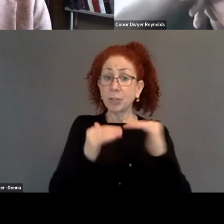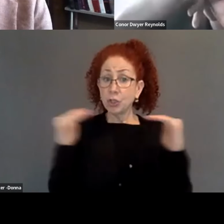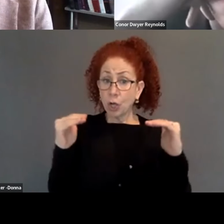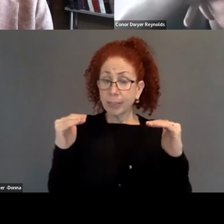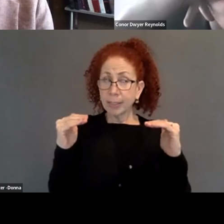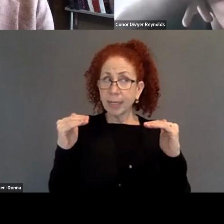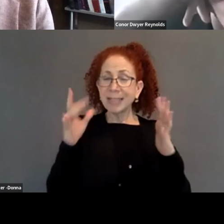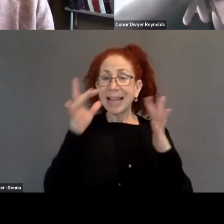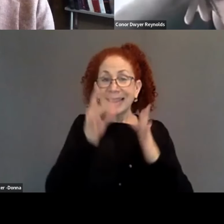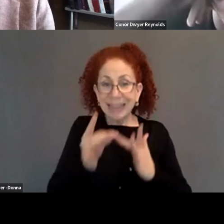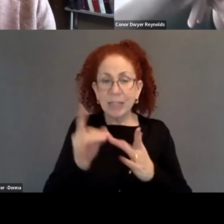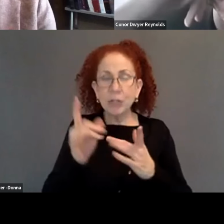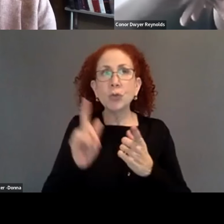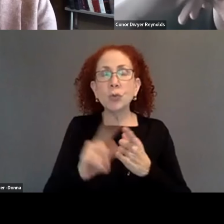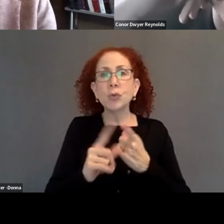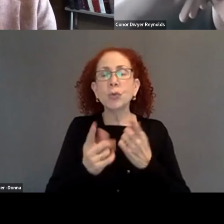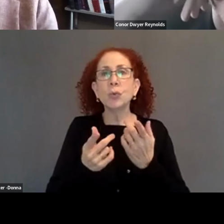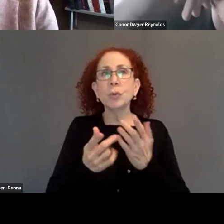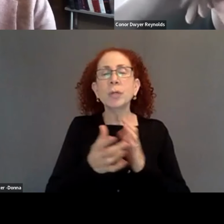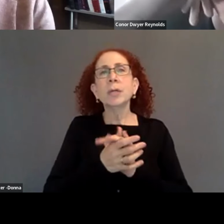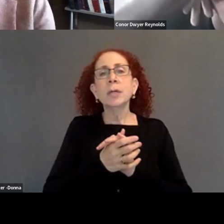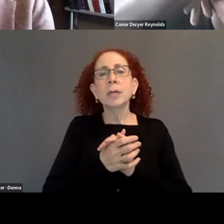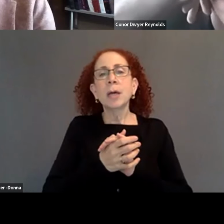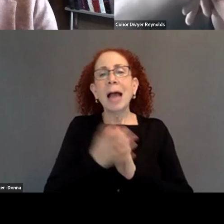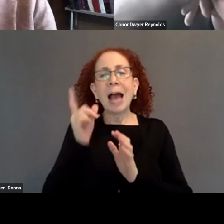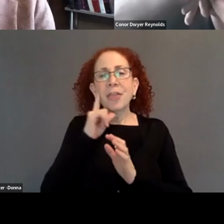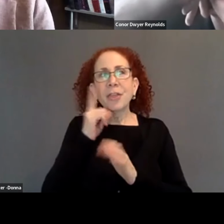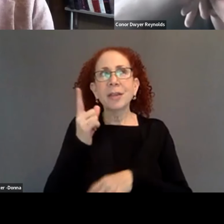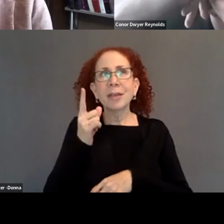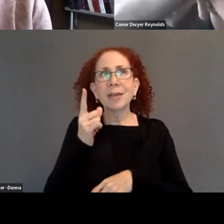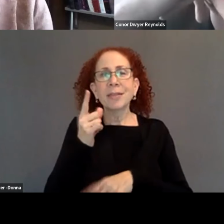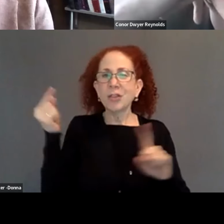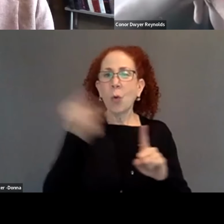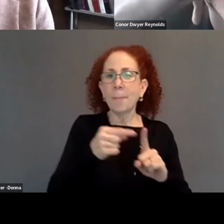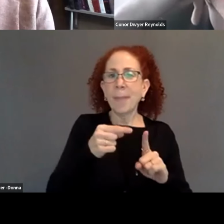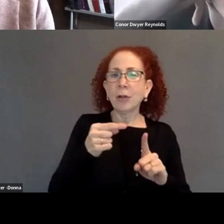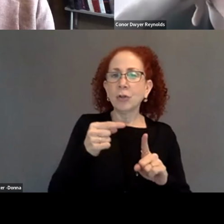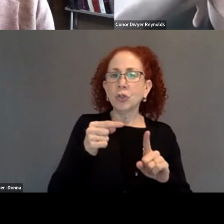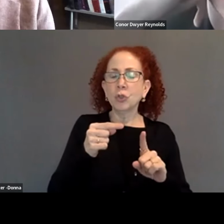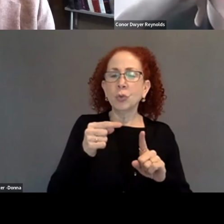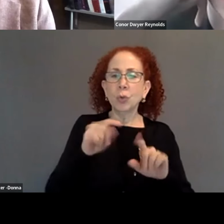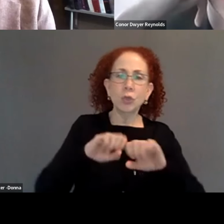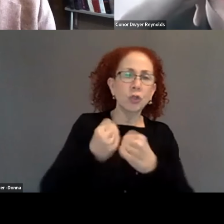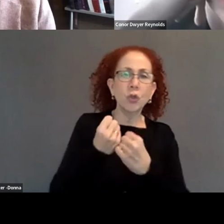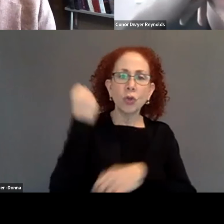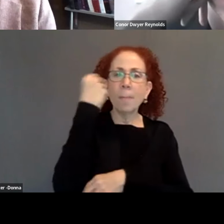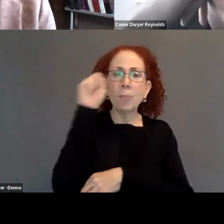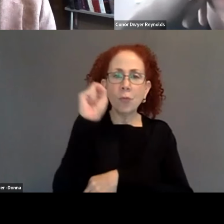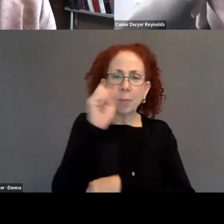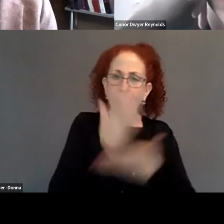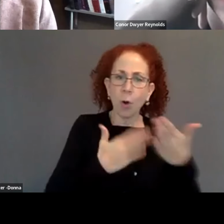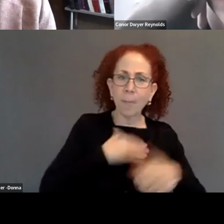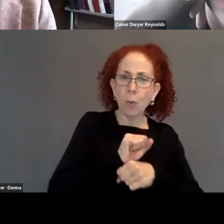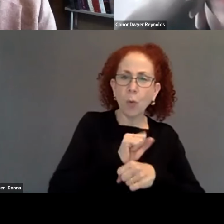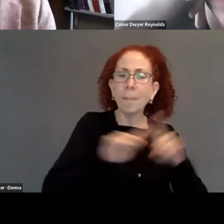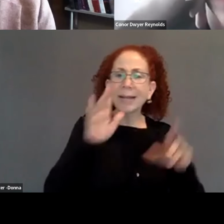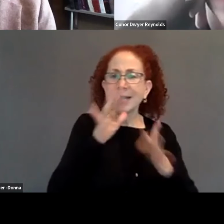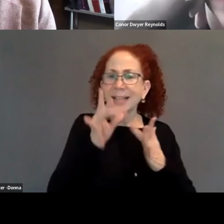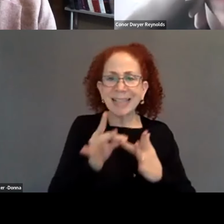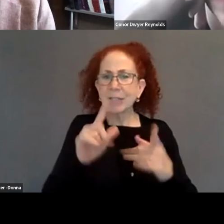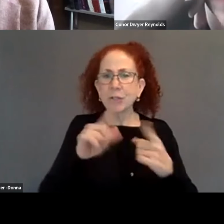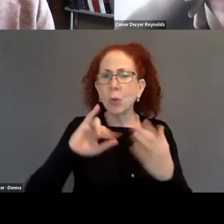a project, and this is, I think, kind of tying up to the social movements aspect of my work. It doesn't lead you to a